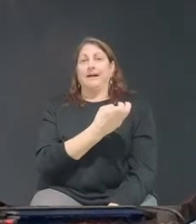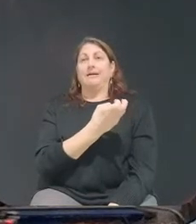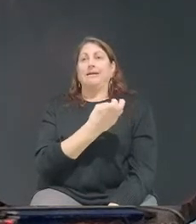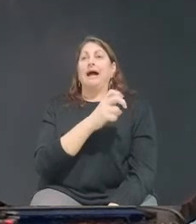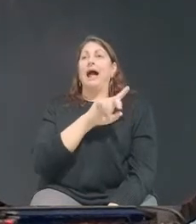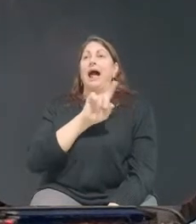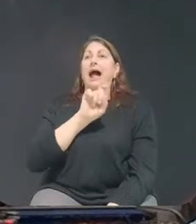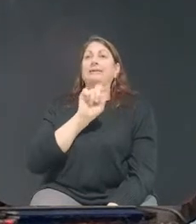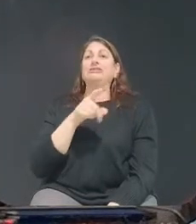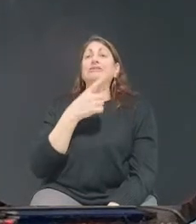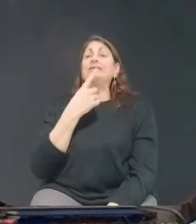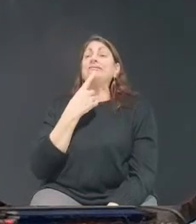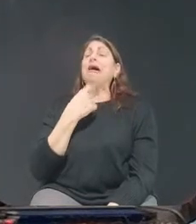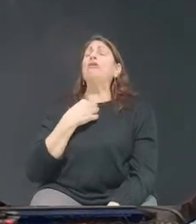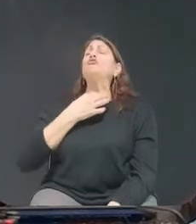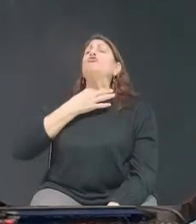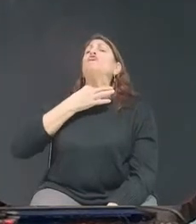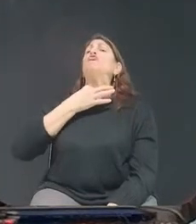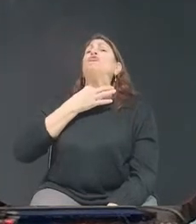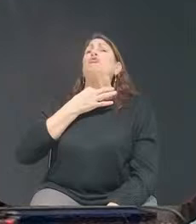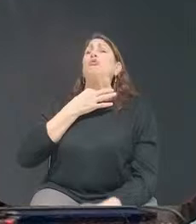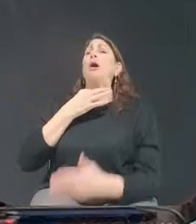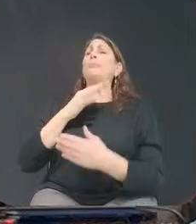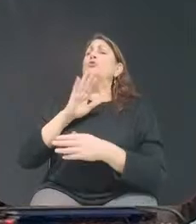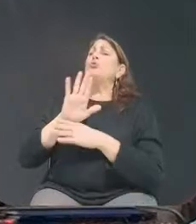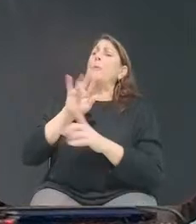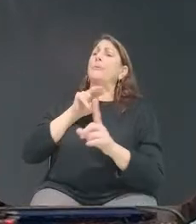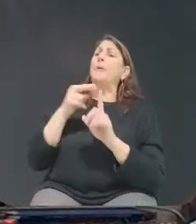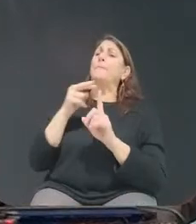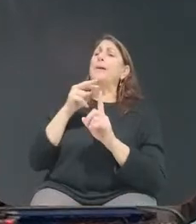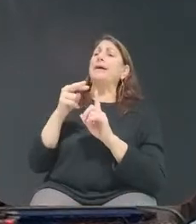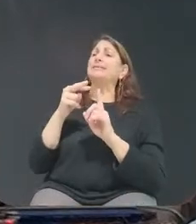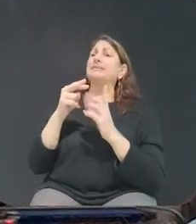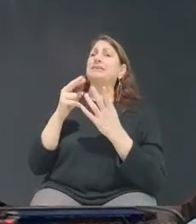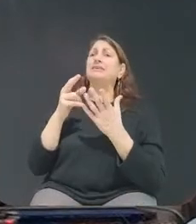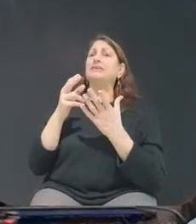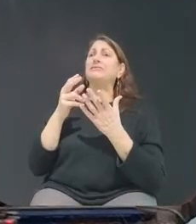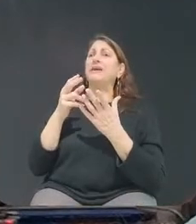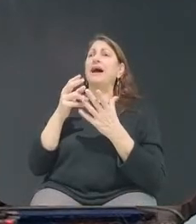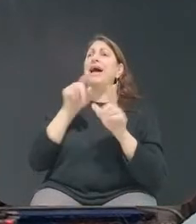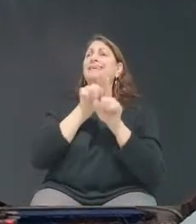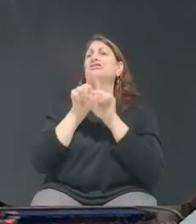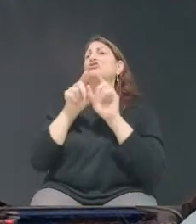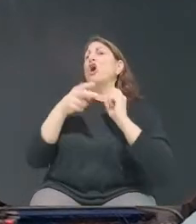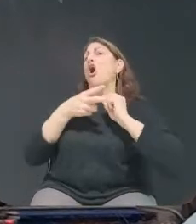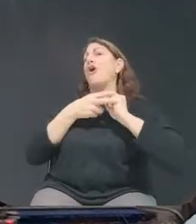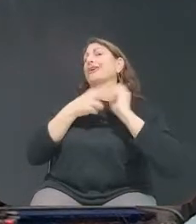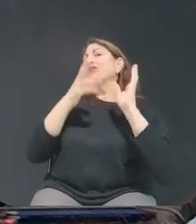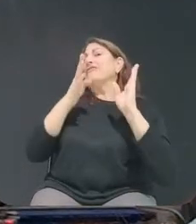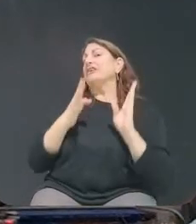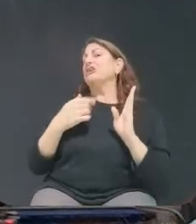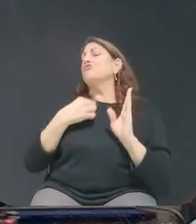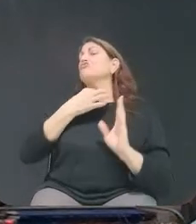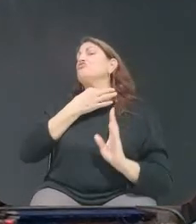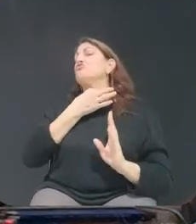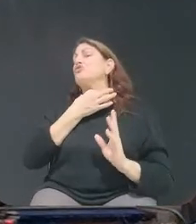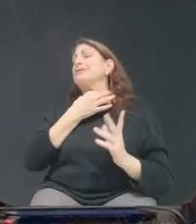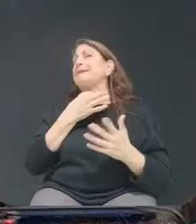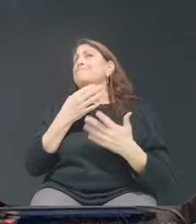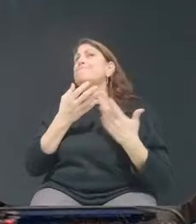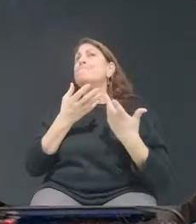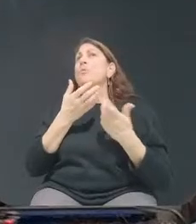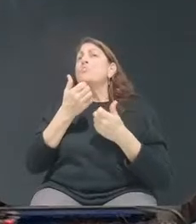Sure. I'm just very curious on your perspective as archivists about what aspects